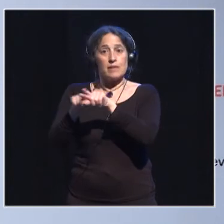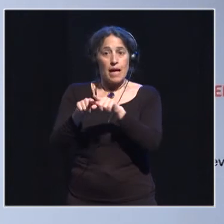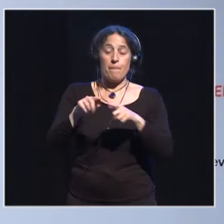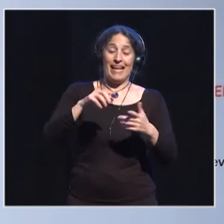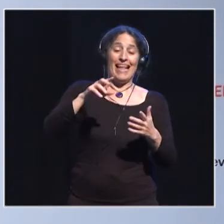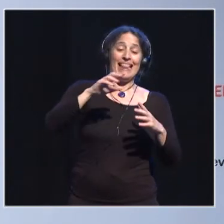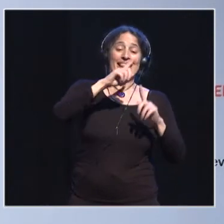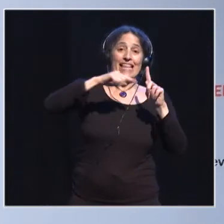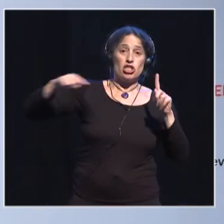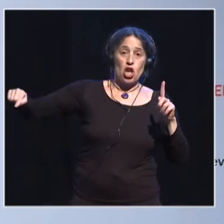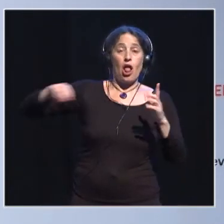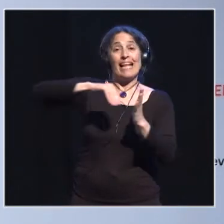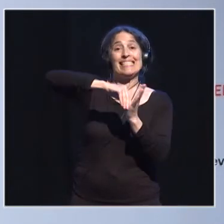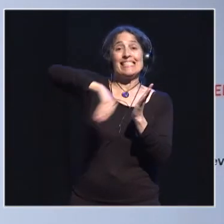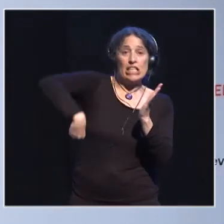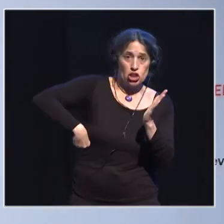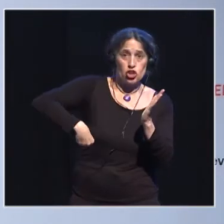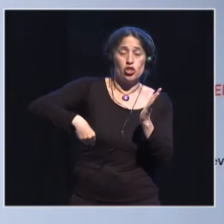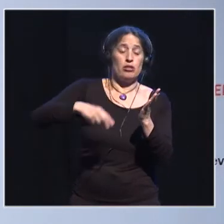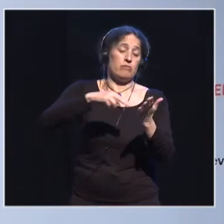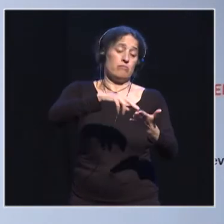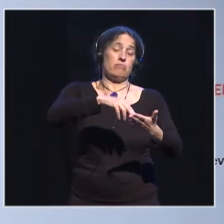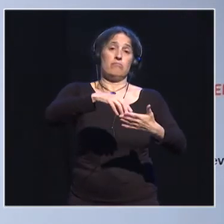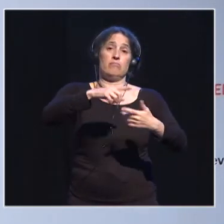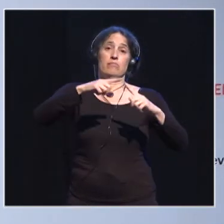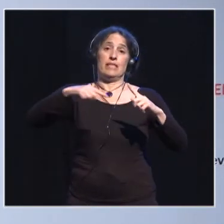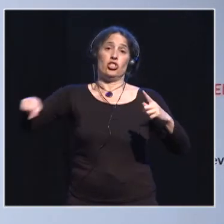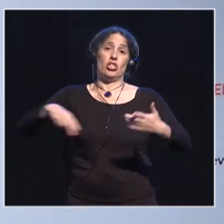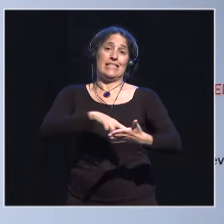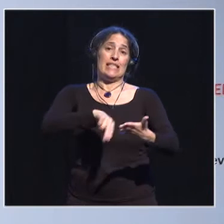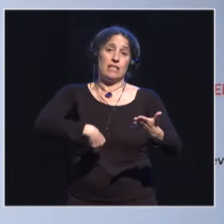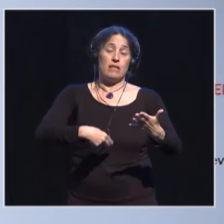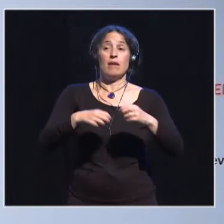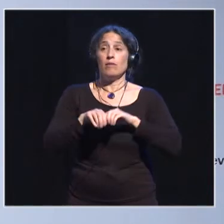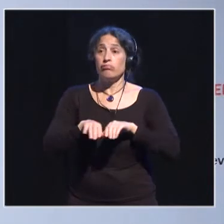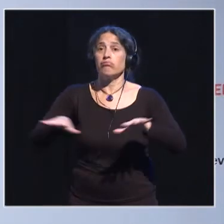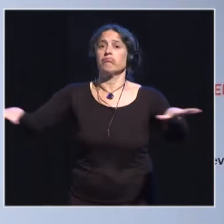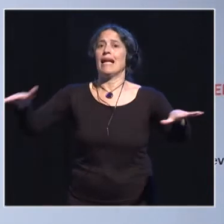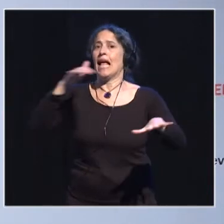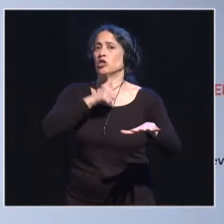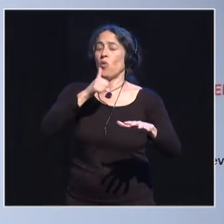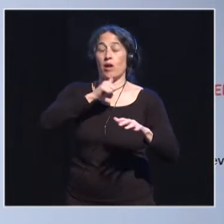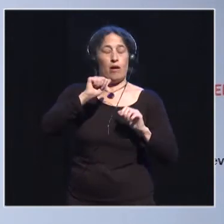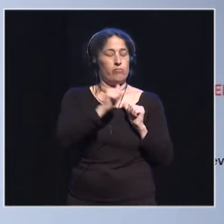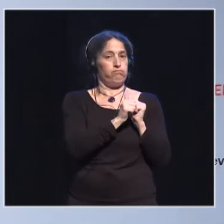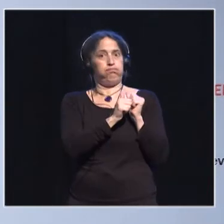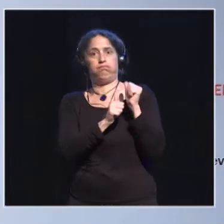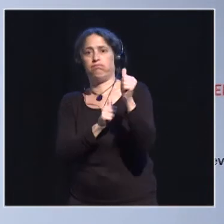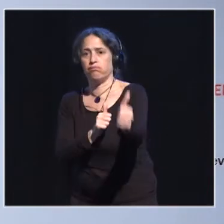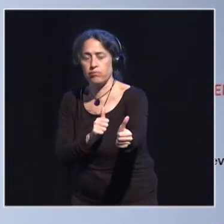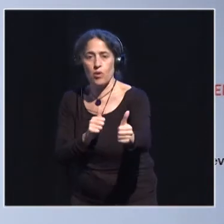signatures. If it was possible in one country, why not in some other